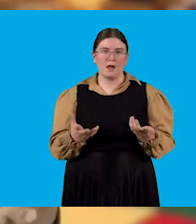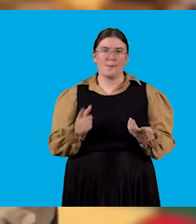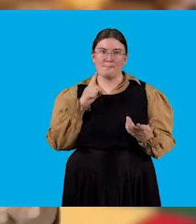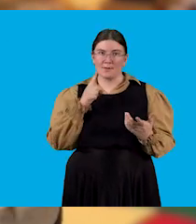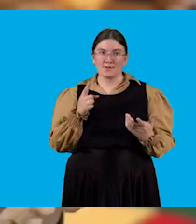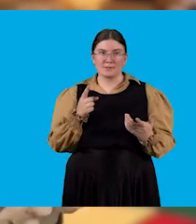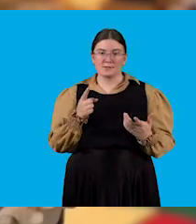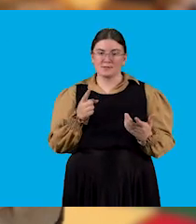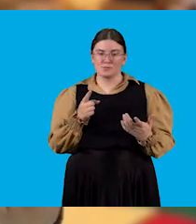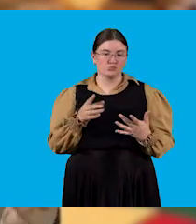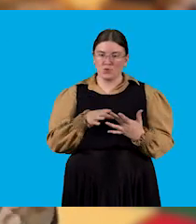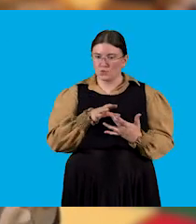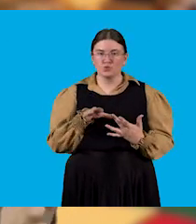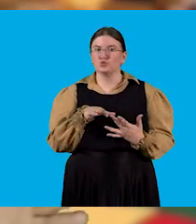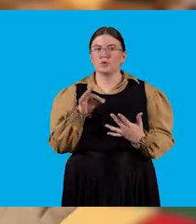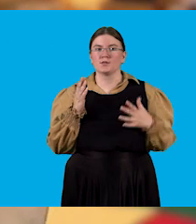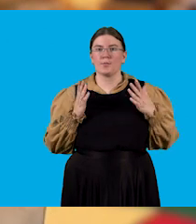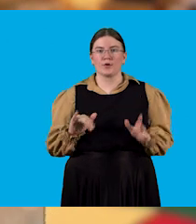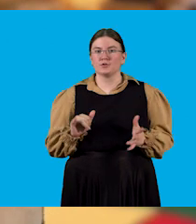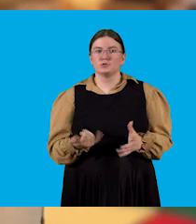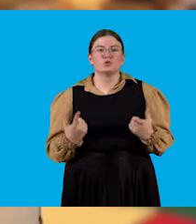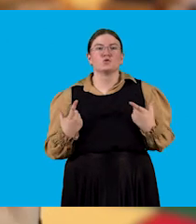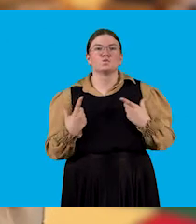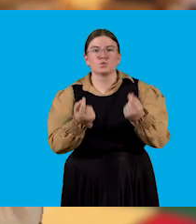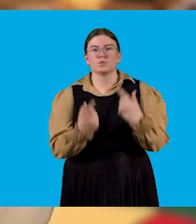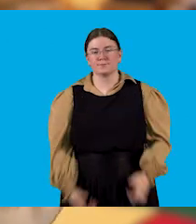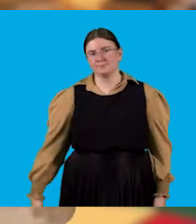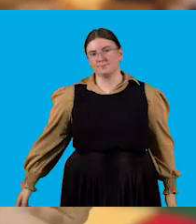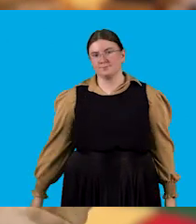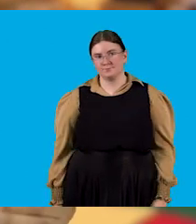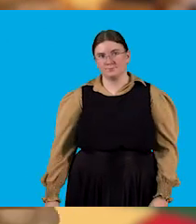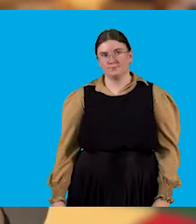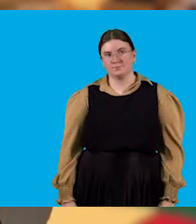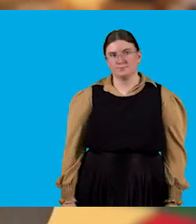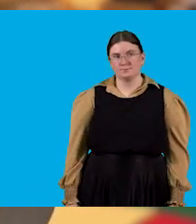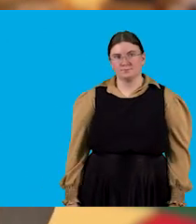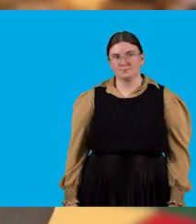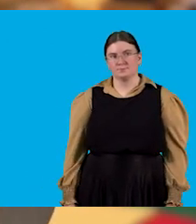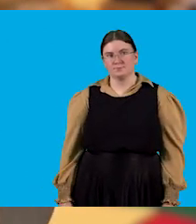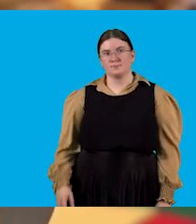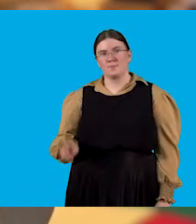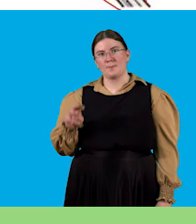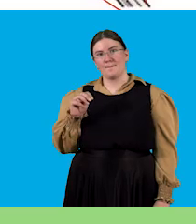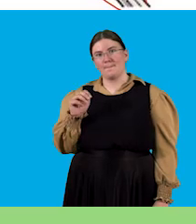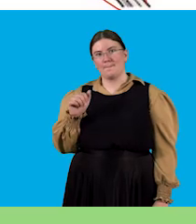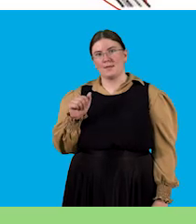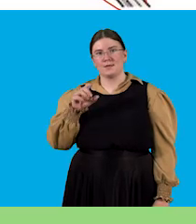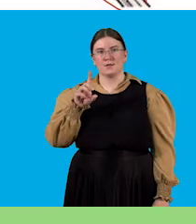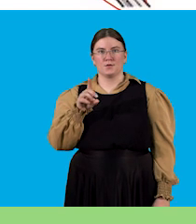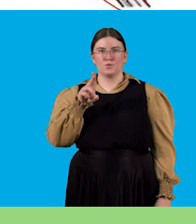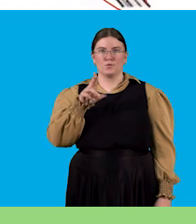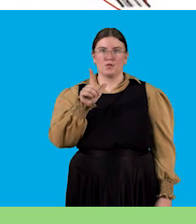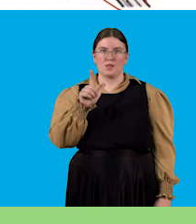are involuntary activities that are controlled by the nervous system. This is called the medulla